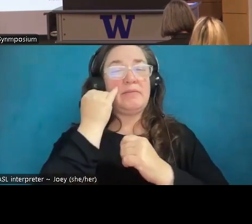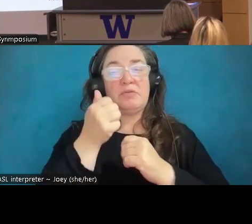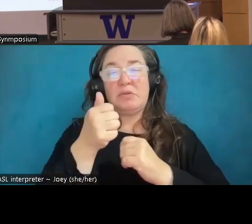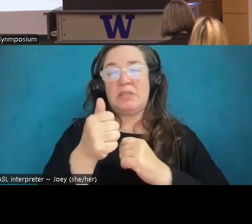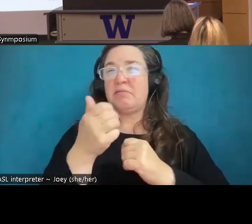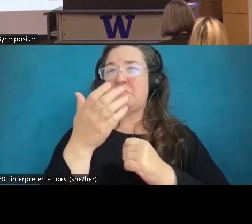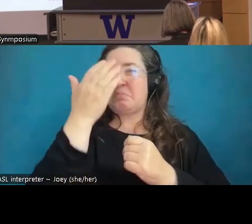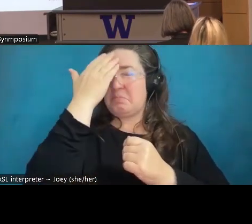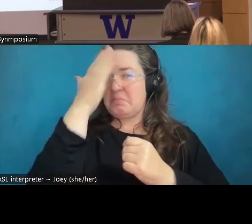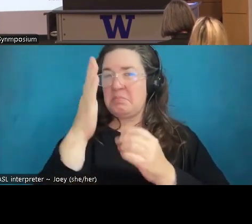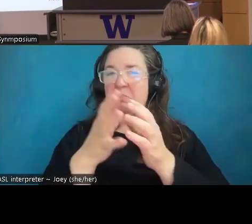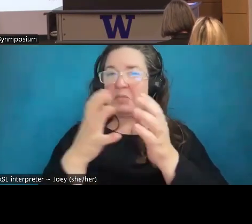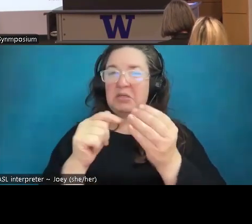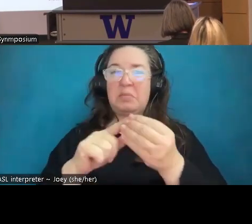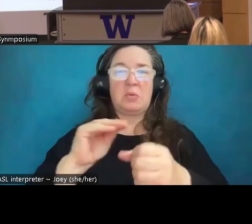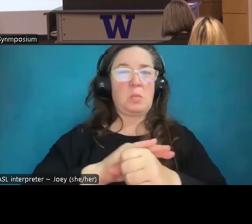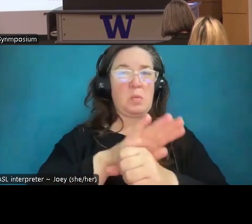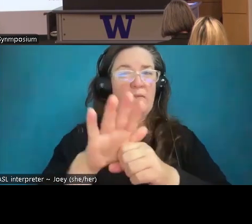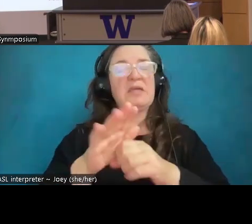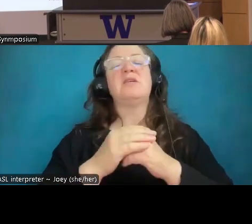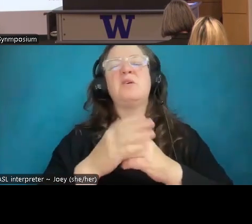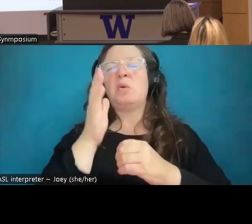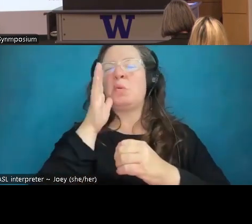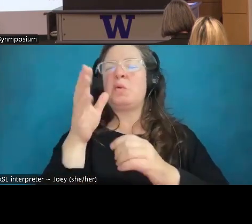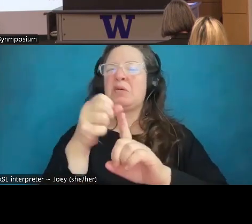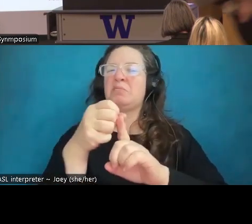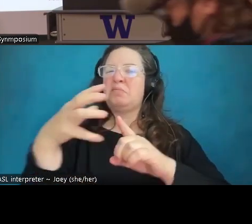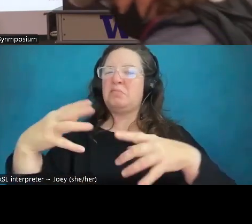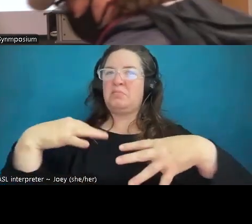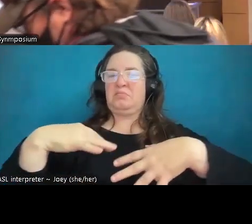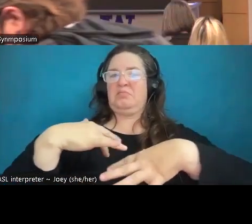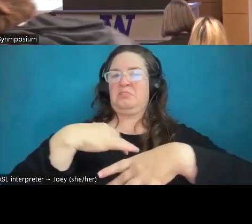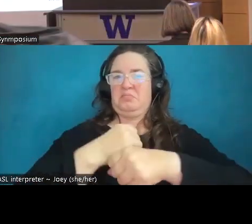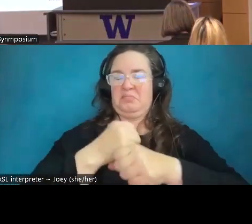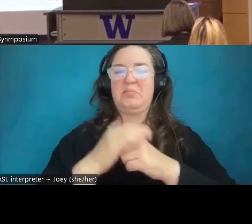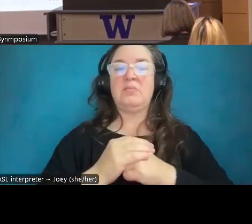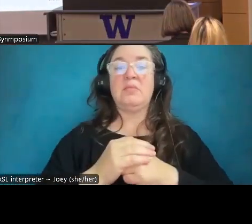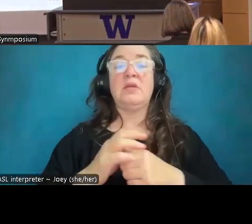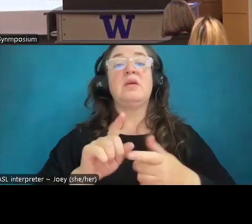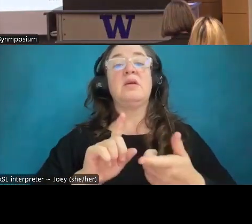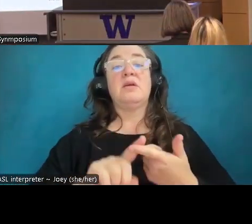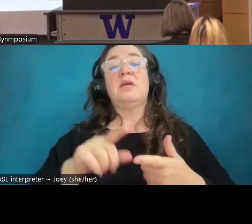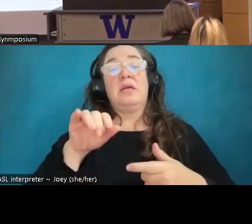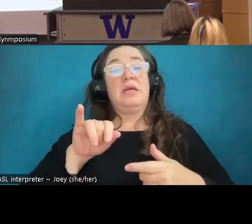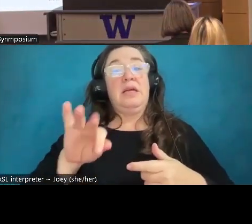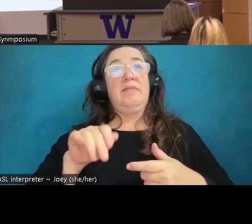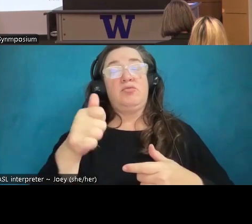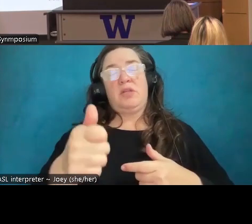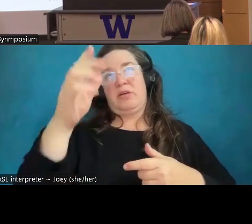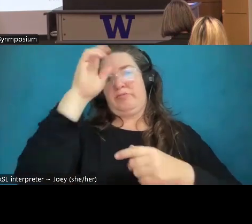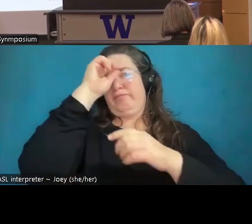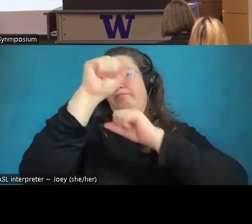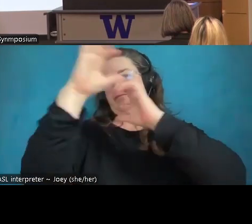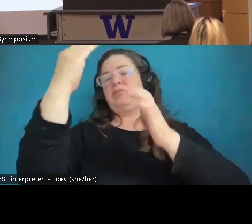And then for those of you who are very familiar with long COVID, I'd like to propose a roadmap of how we might forge the path